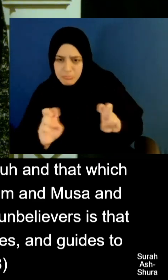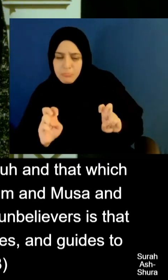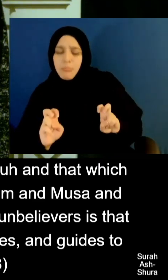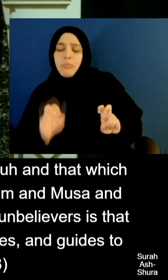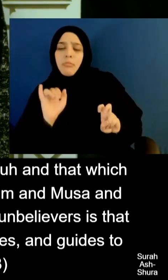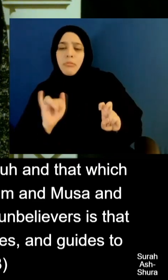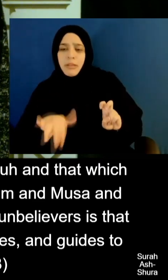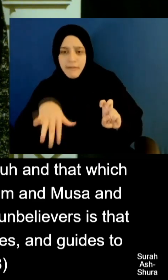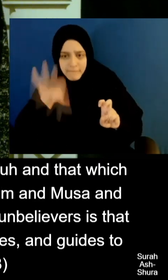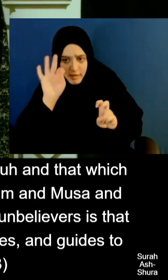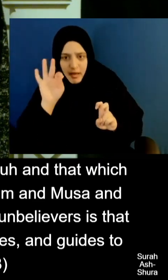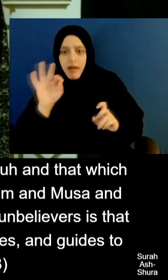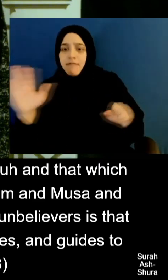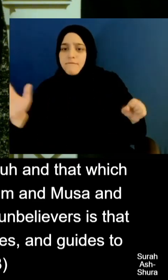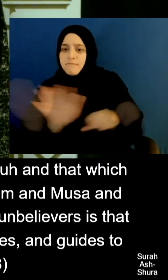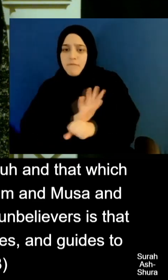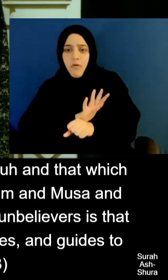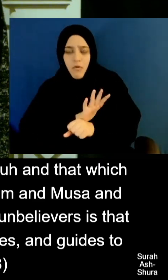an identity.